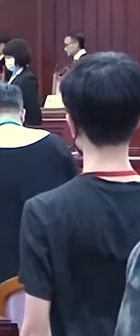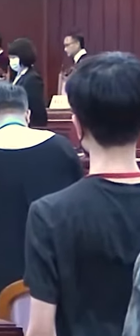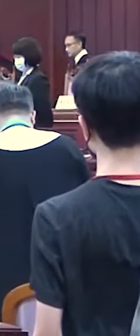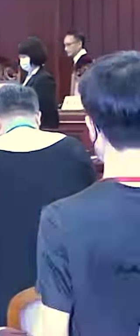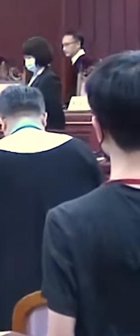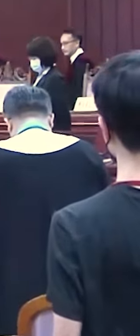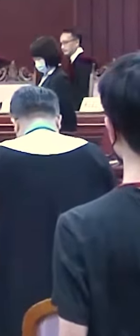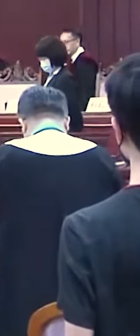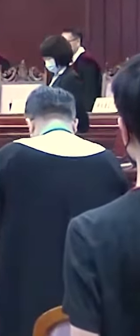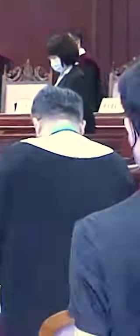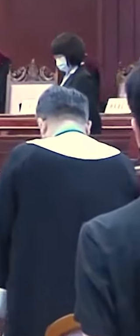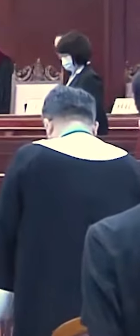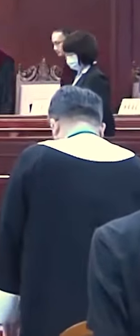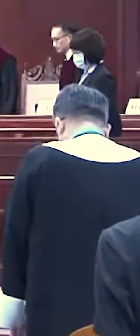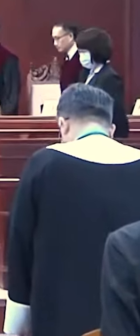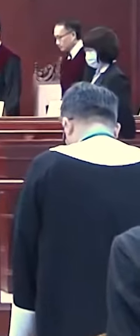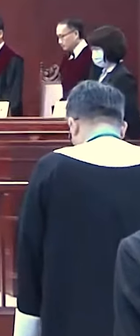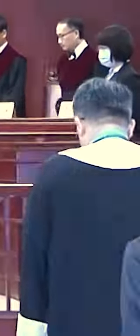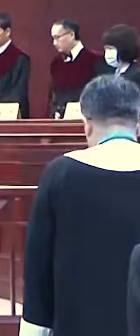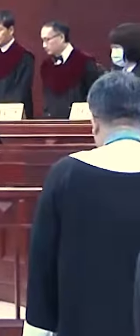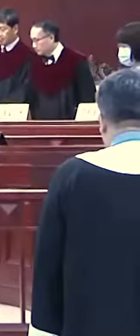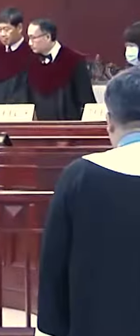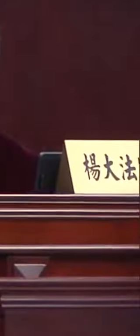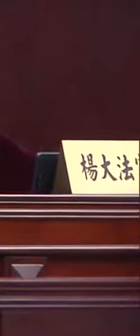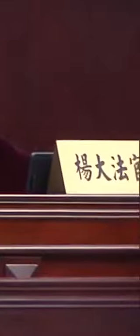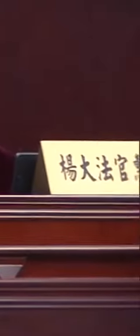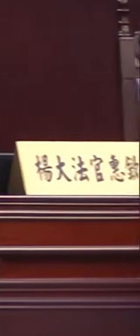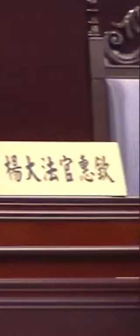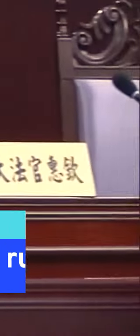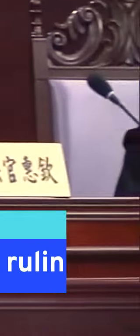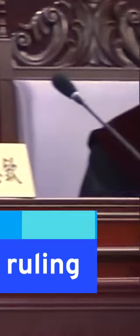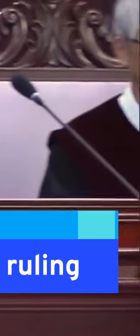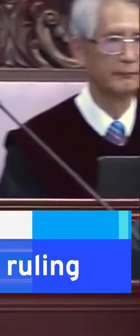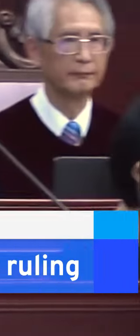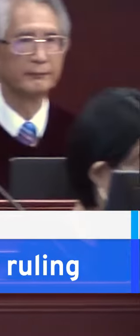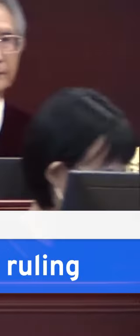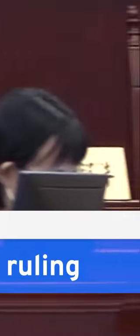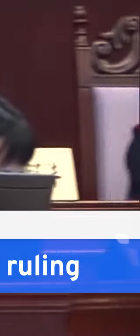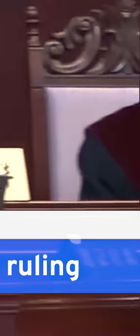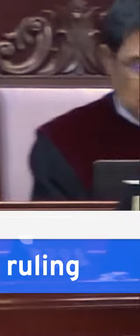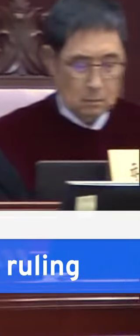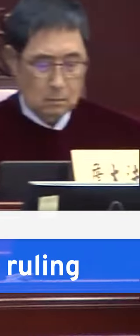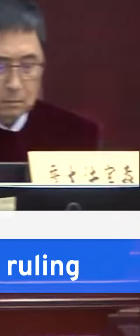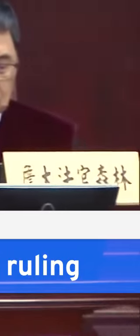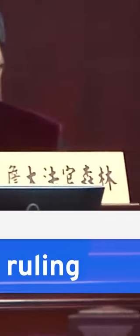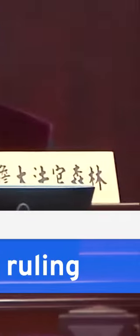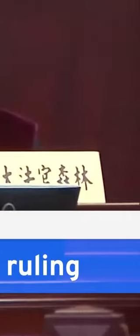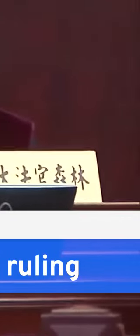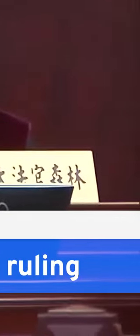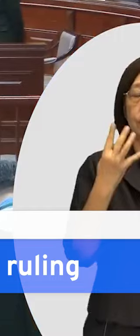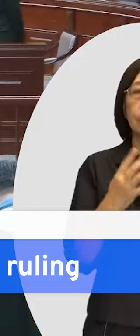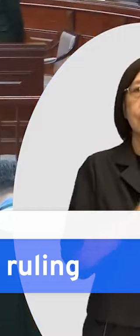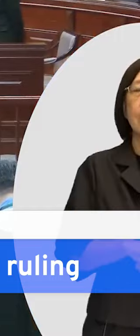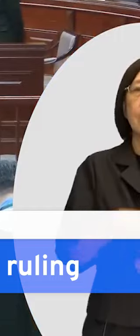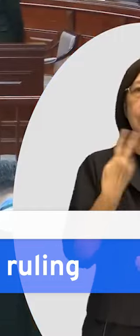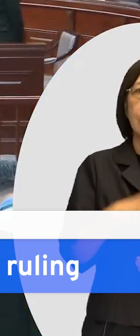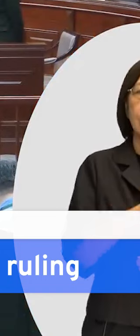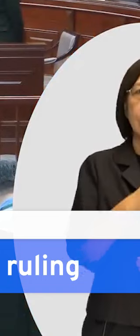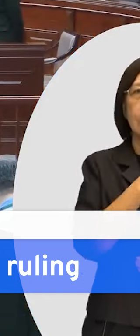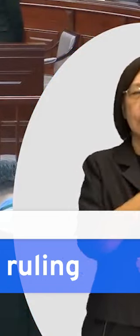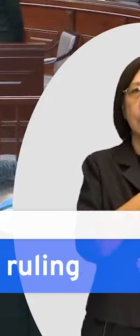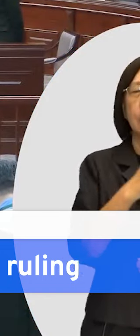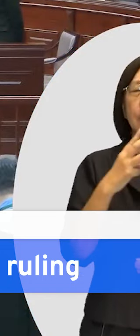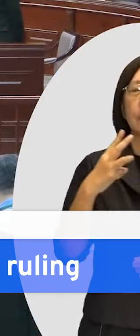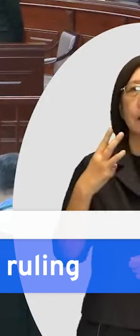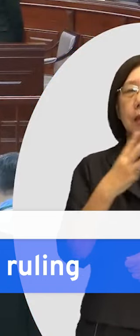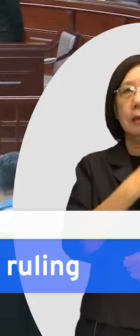a key moment in Taiwan's use of the death penalty. After months of discussions over its legality, the Constitutional Court